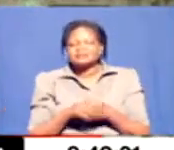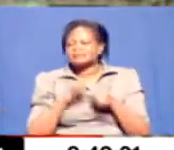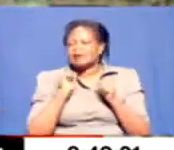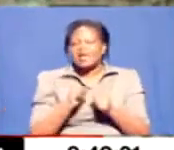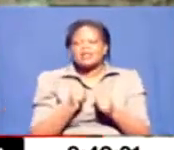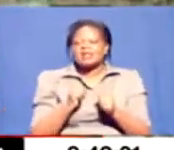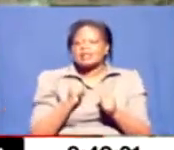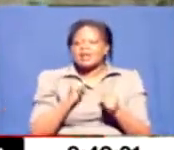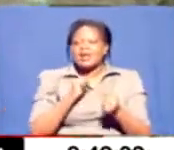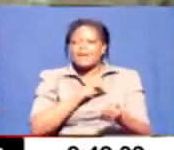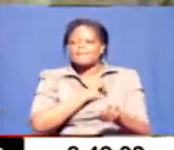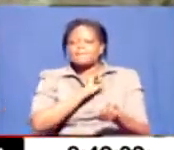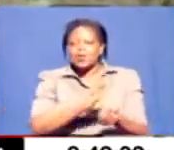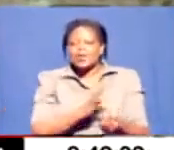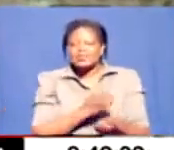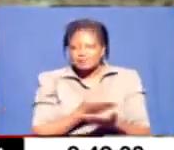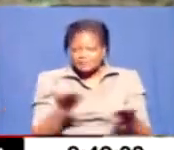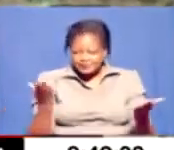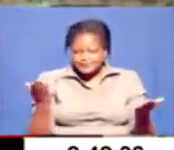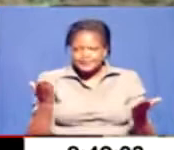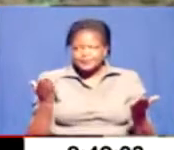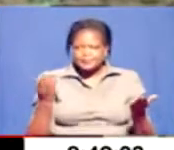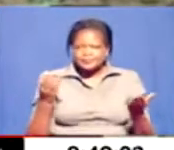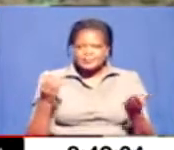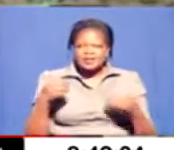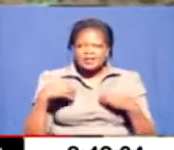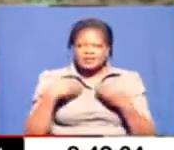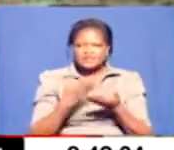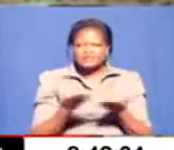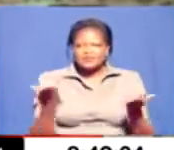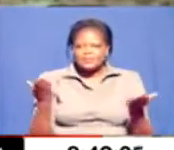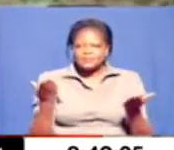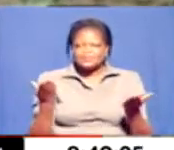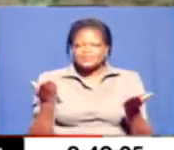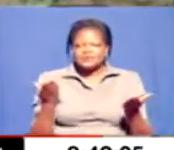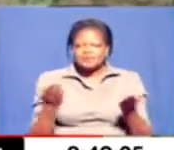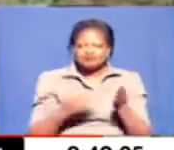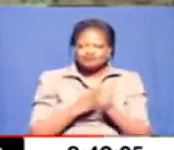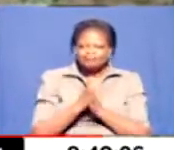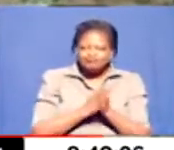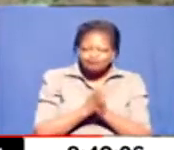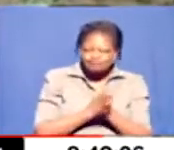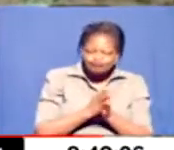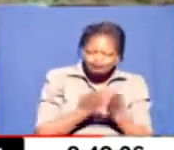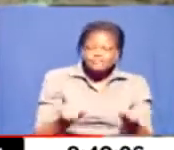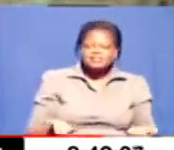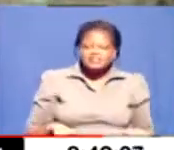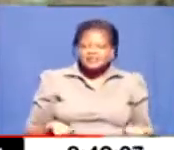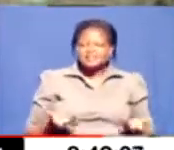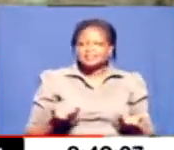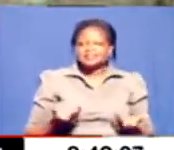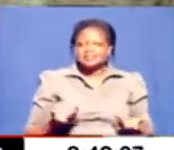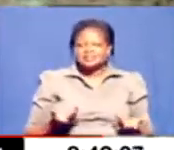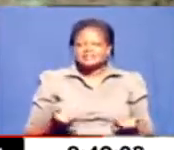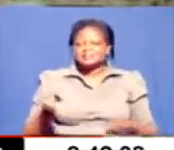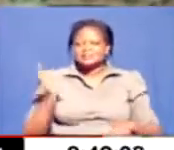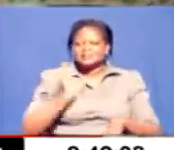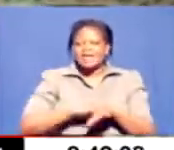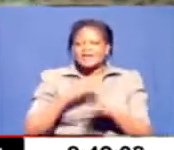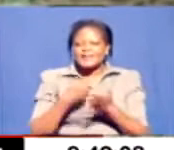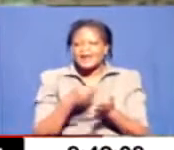empower and it can give them, like, it will give them mile nini ya kuji, as in kupata finance,